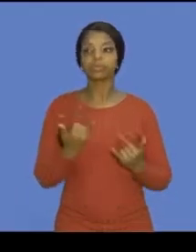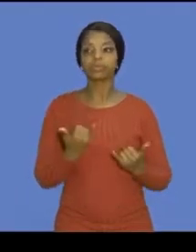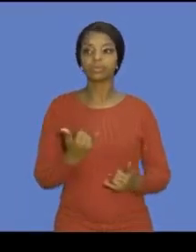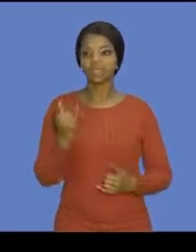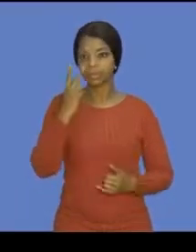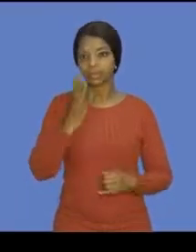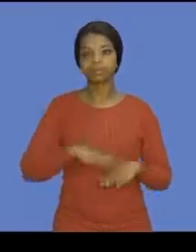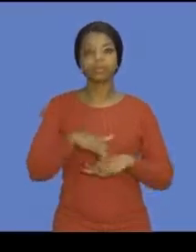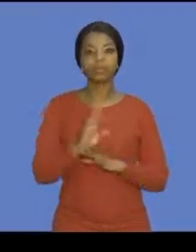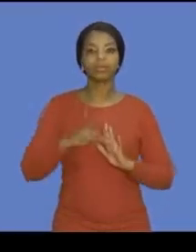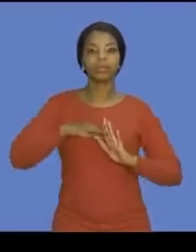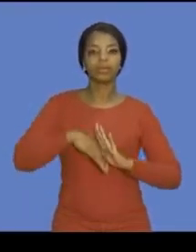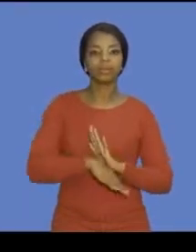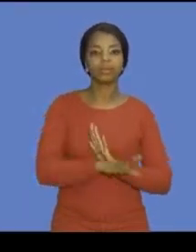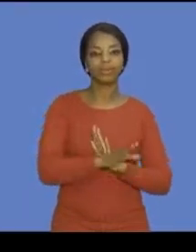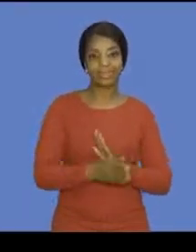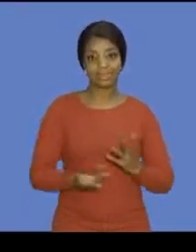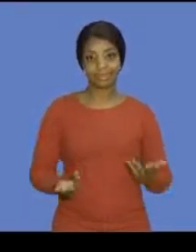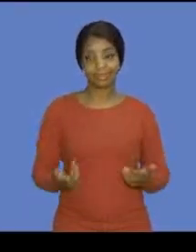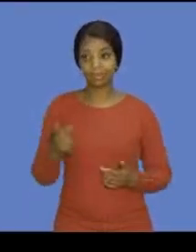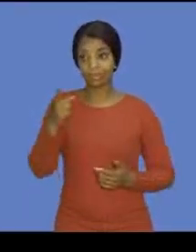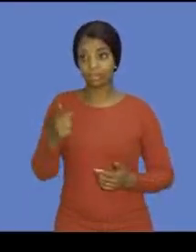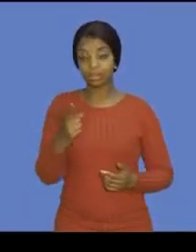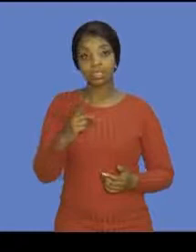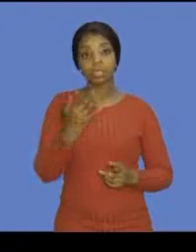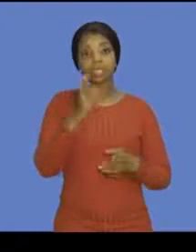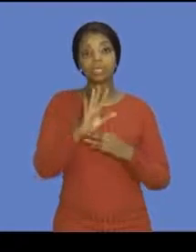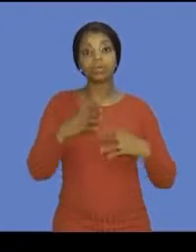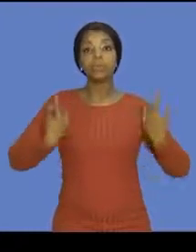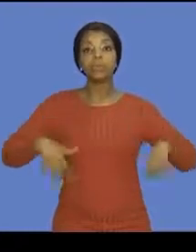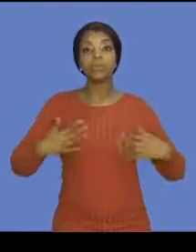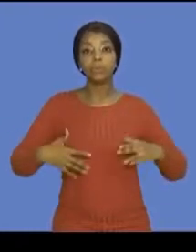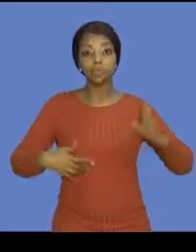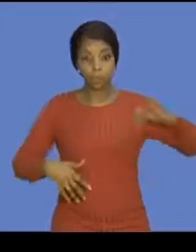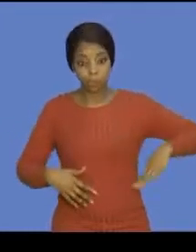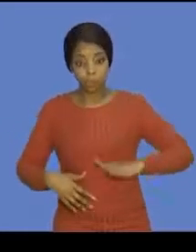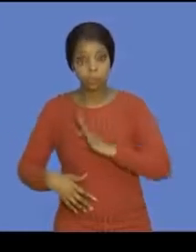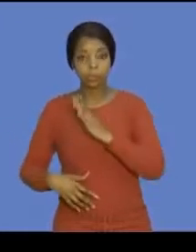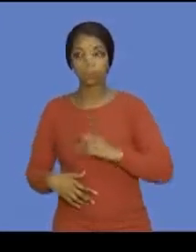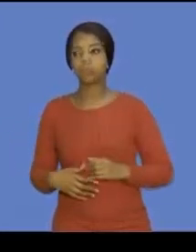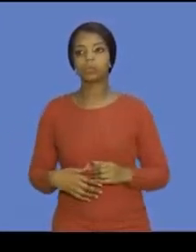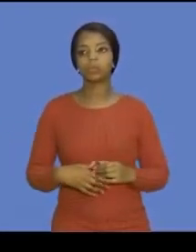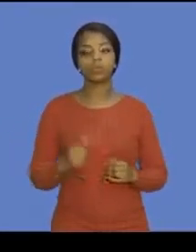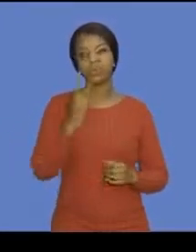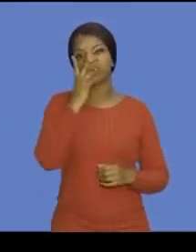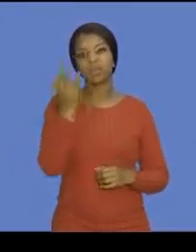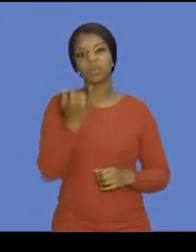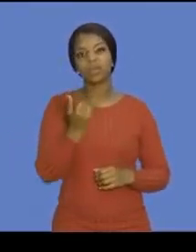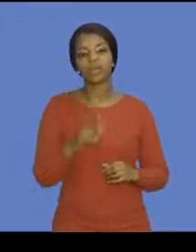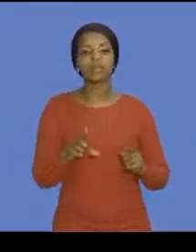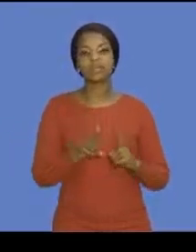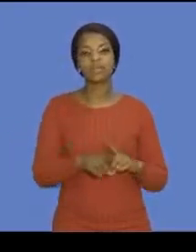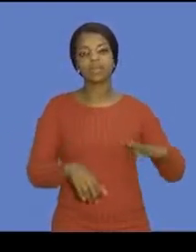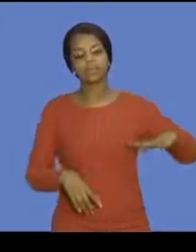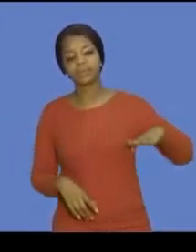will then look a bit flatter now. So here, it does not show much fluctuation or so, but it looks like it's a